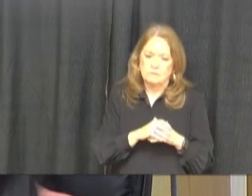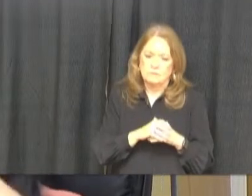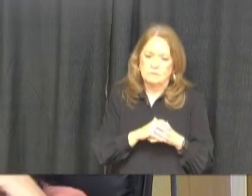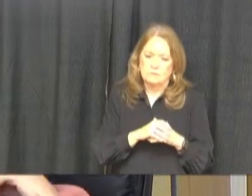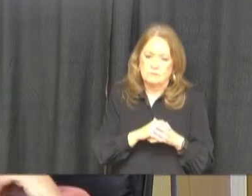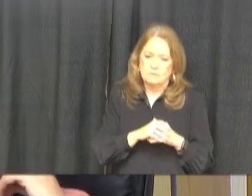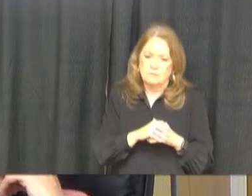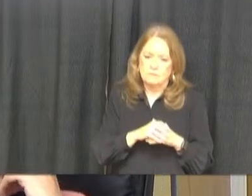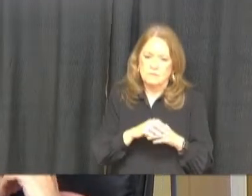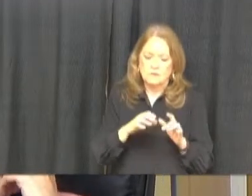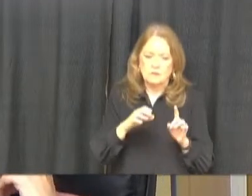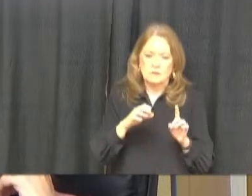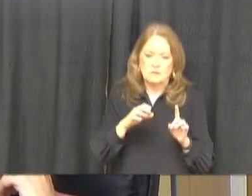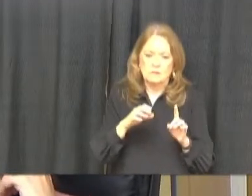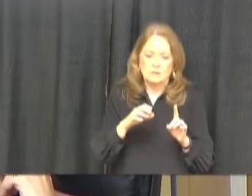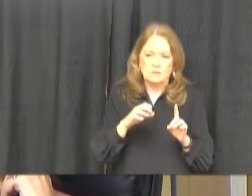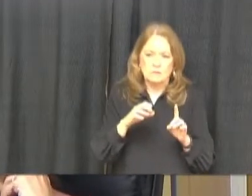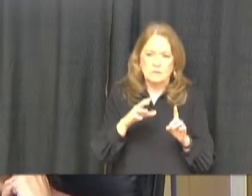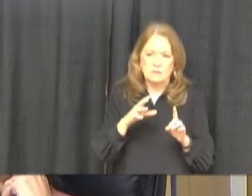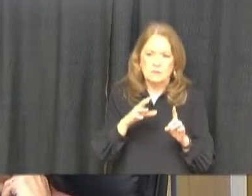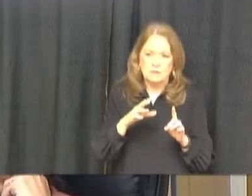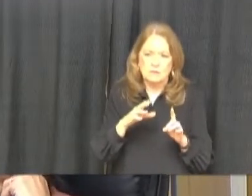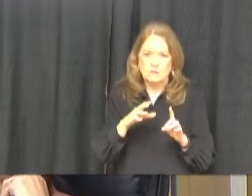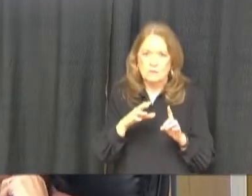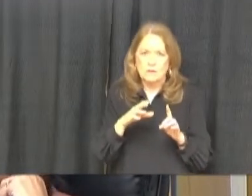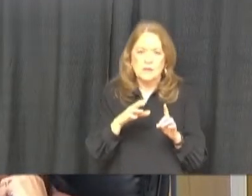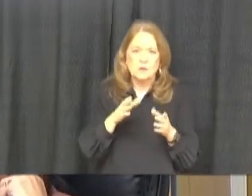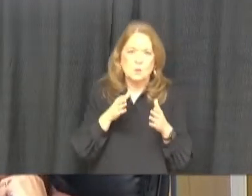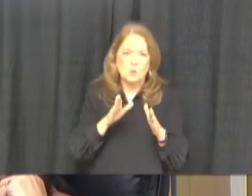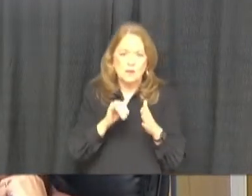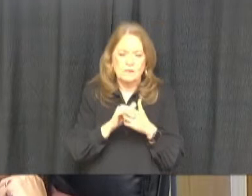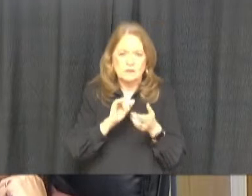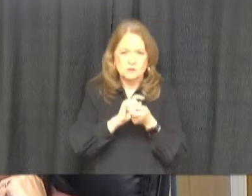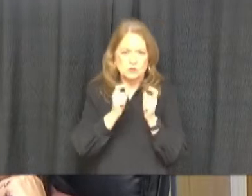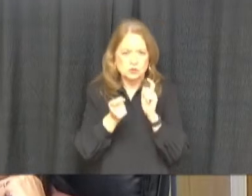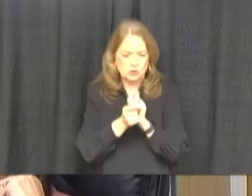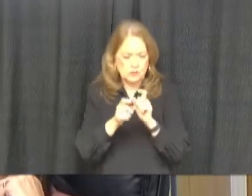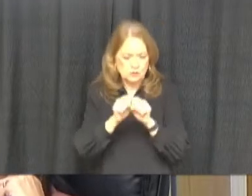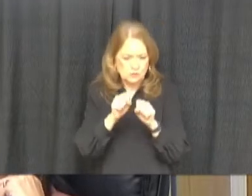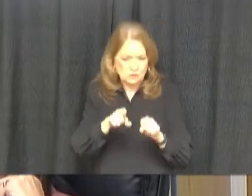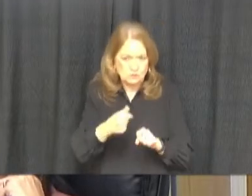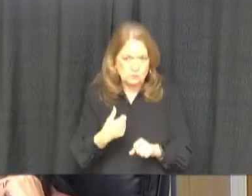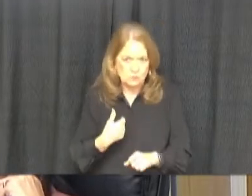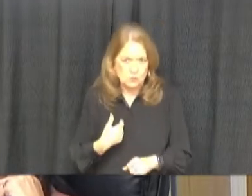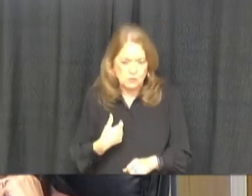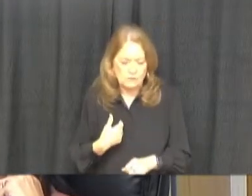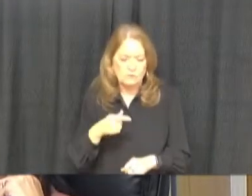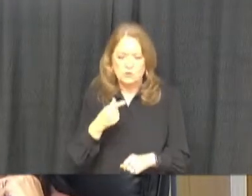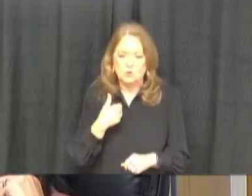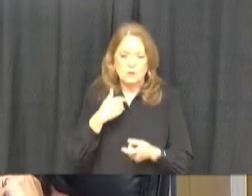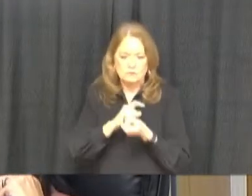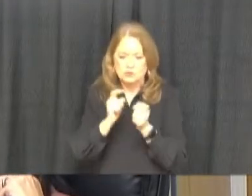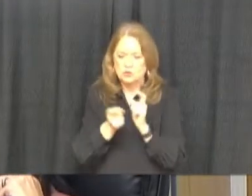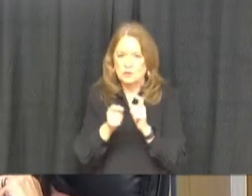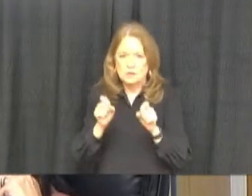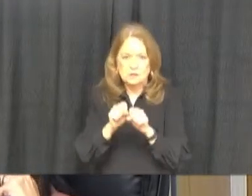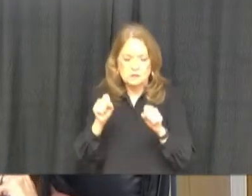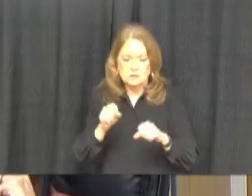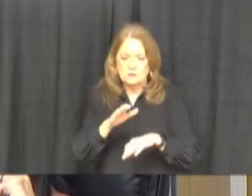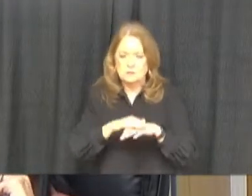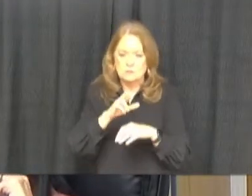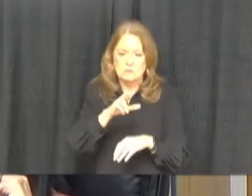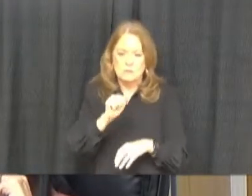handling the police department in a way that has changed the system. You have changed the system from